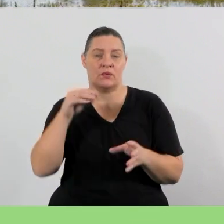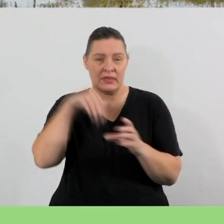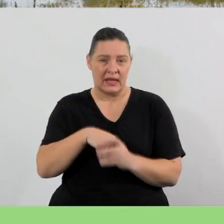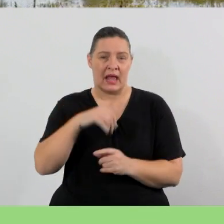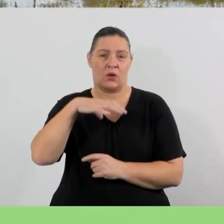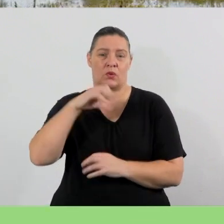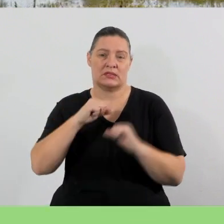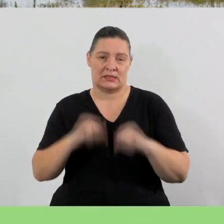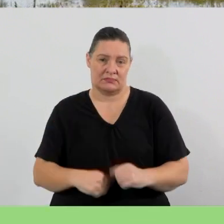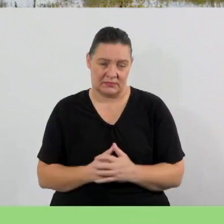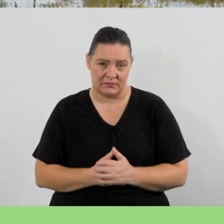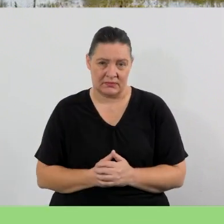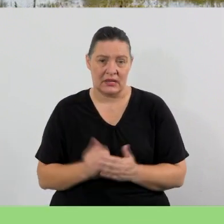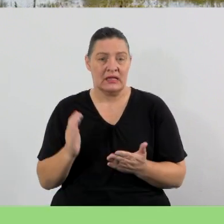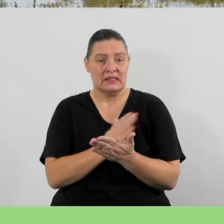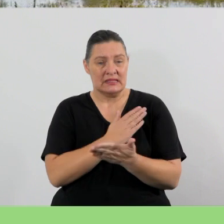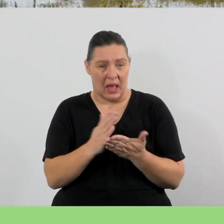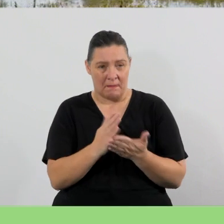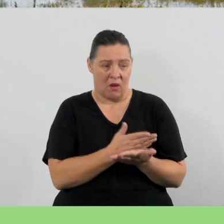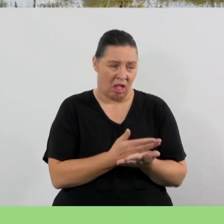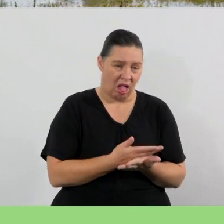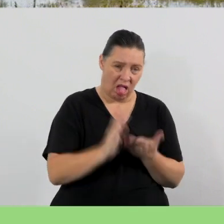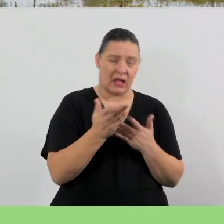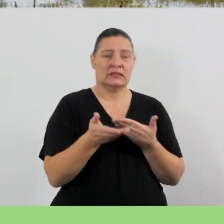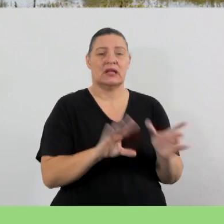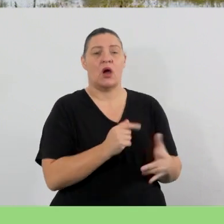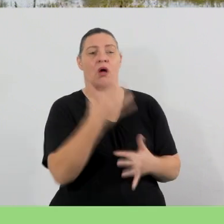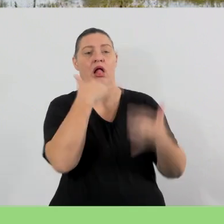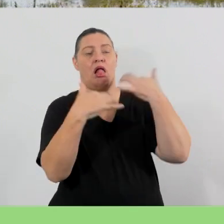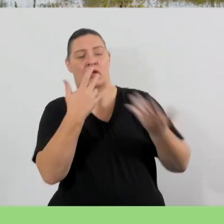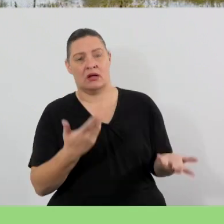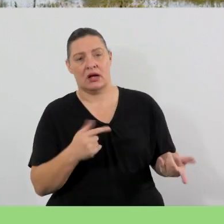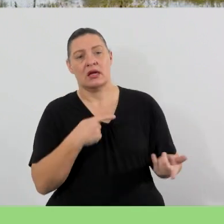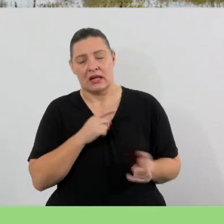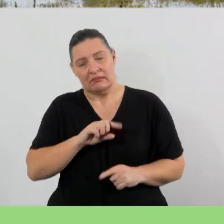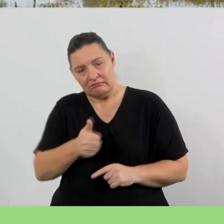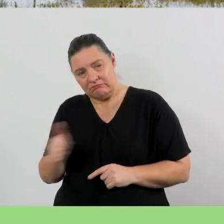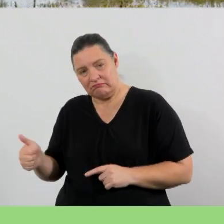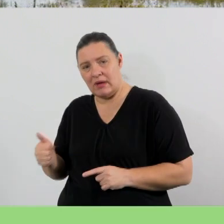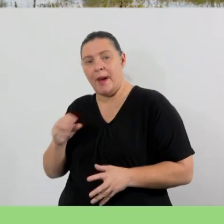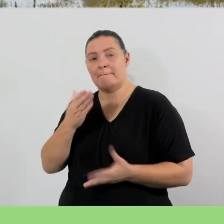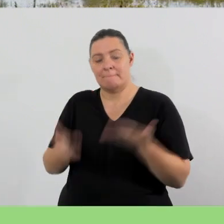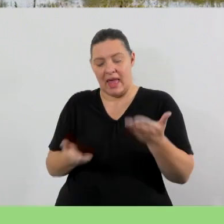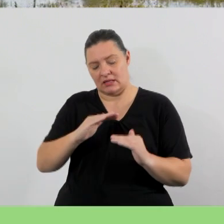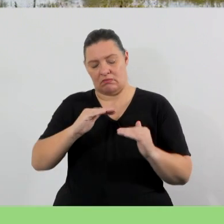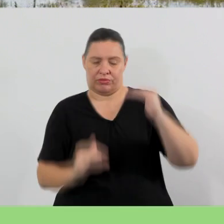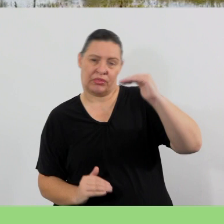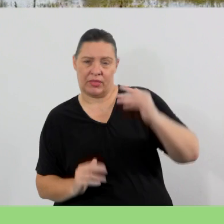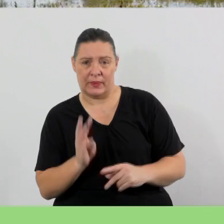in the ecosystem because some organisms are going to be wiped out and die, which will then lead to the